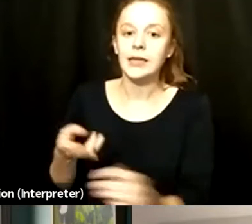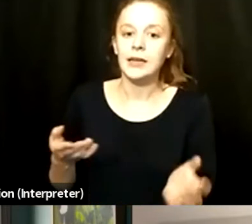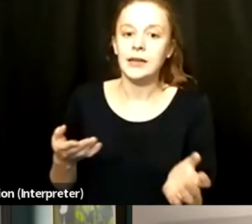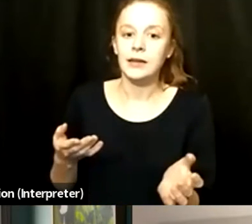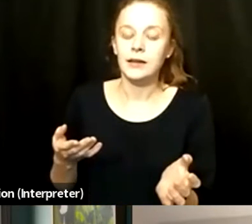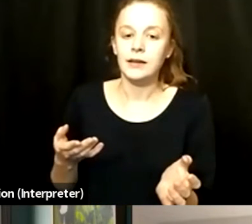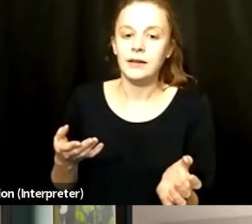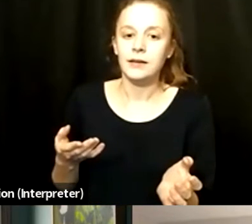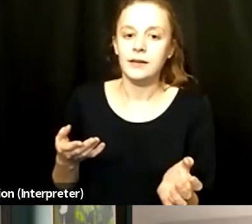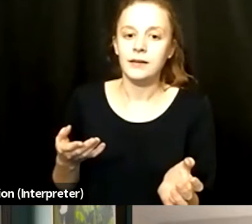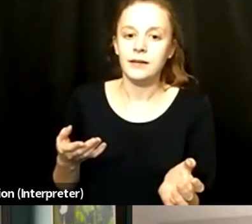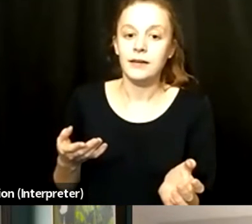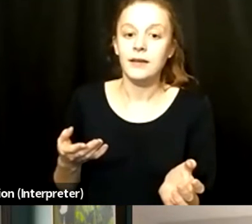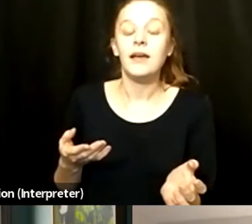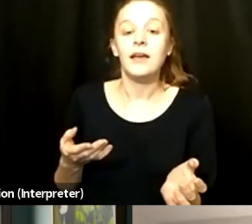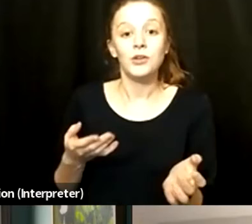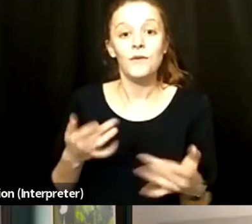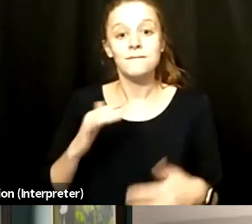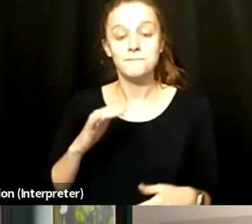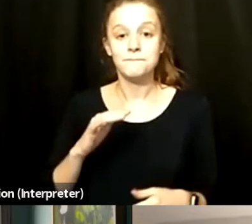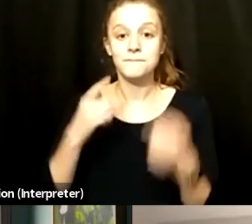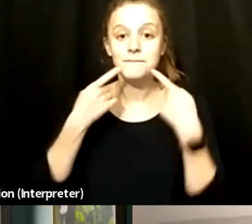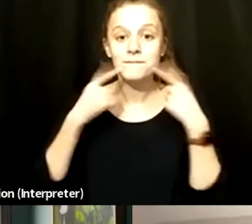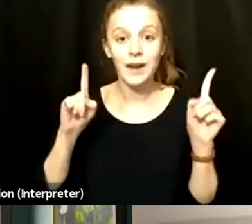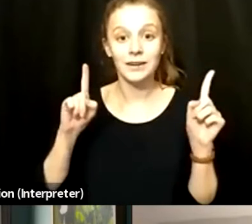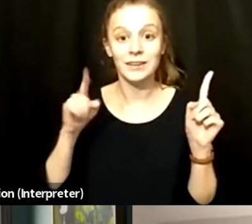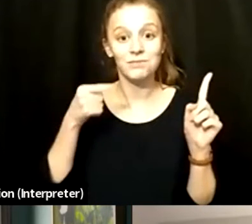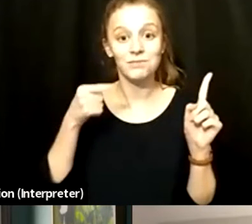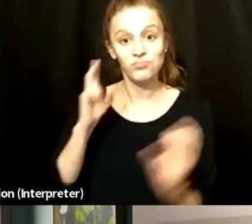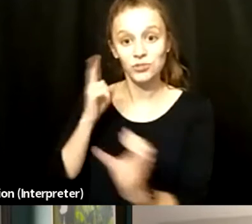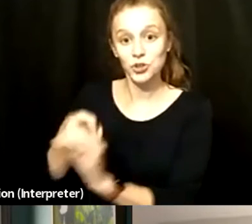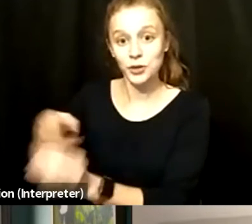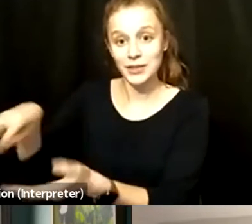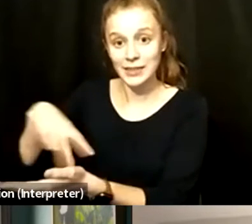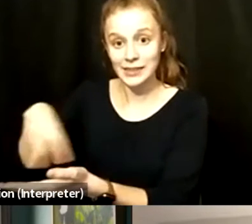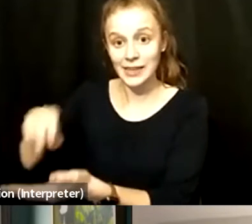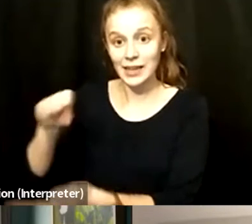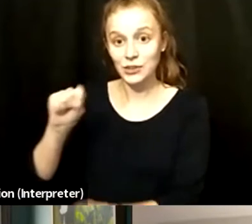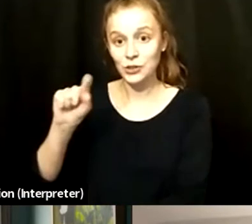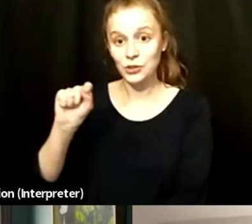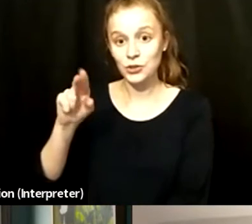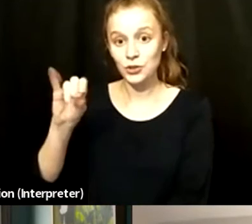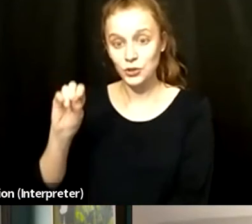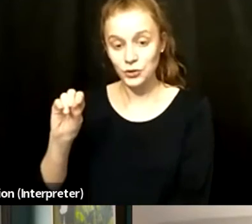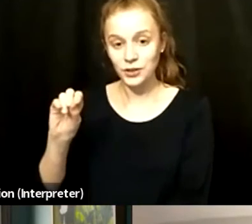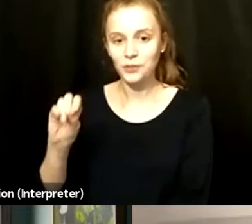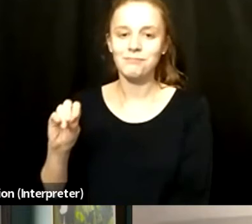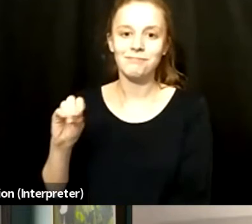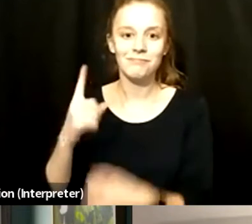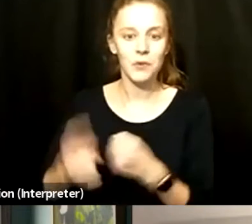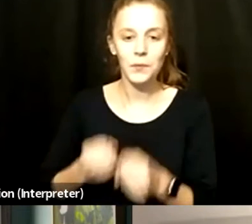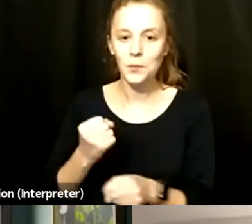it, we were doing the same things year in and year out regarding dance. I was like, do I learn any new skills now? Or like, are we going to